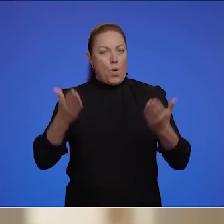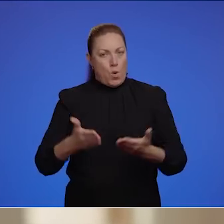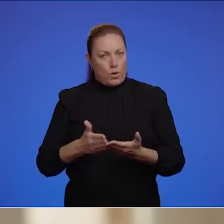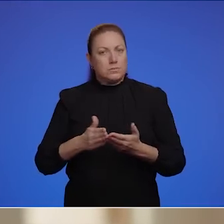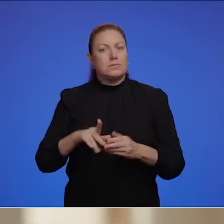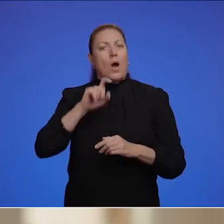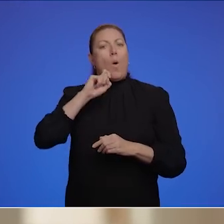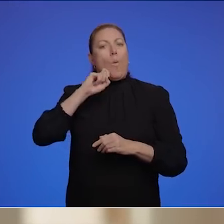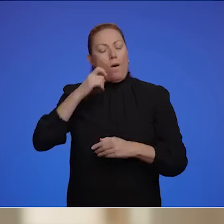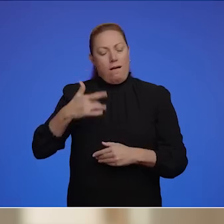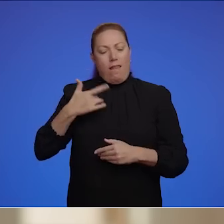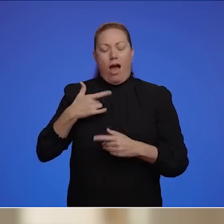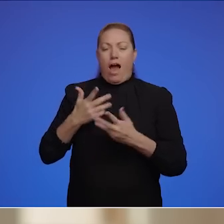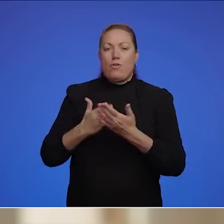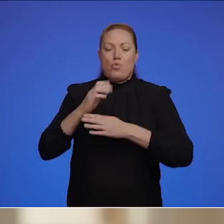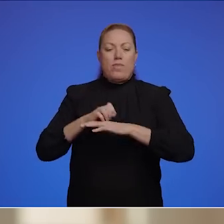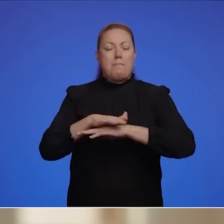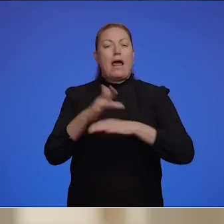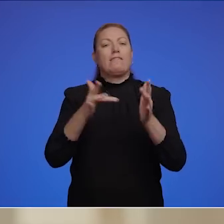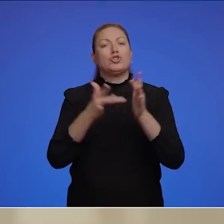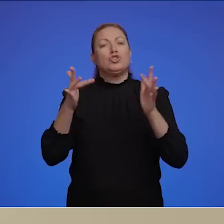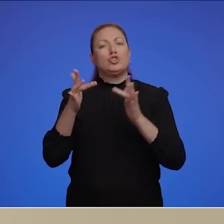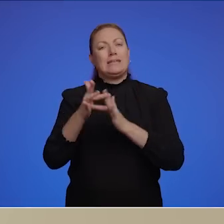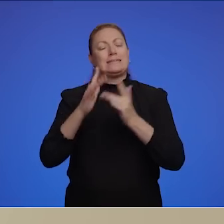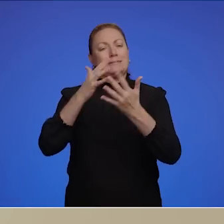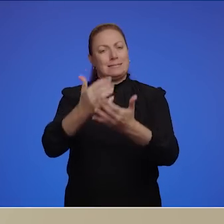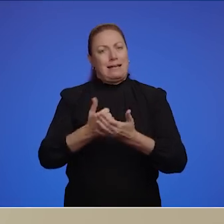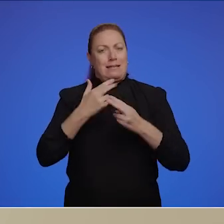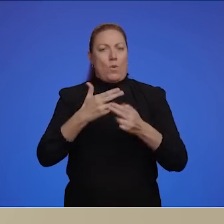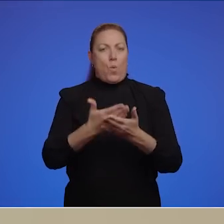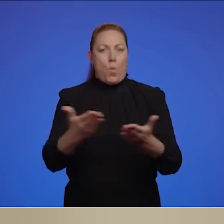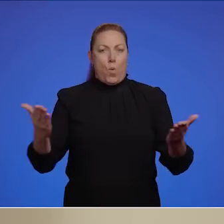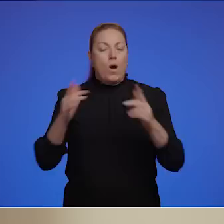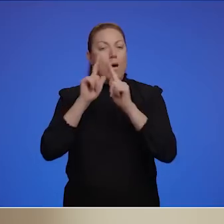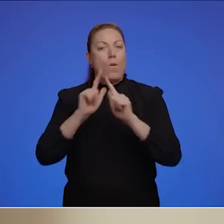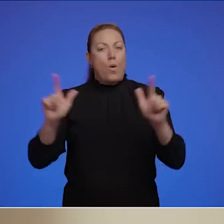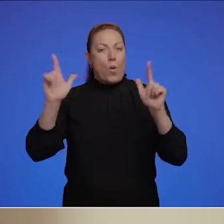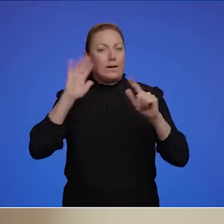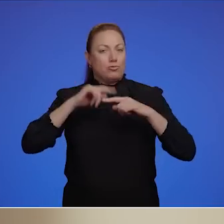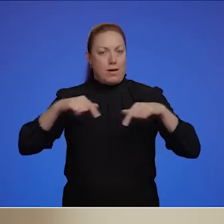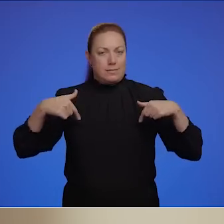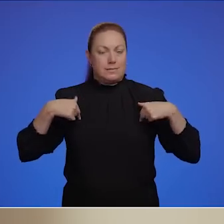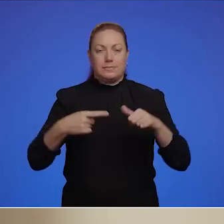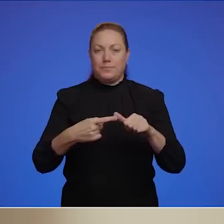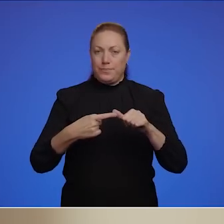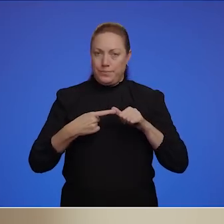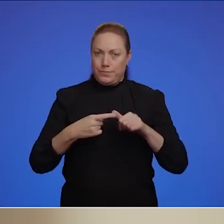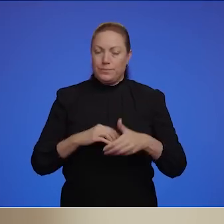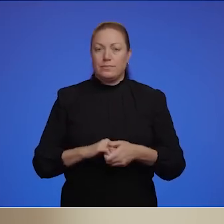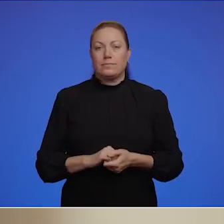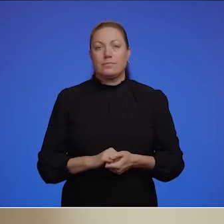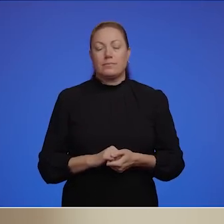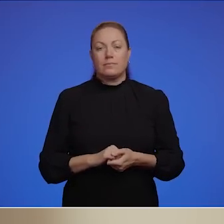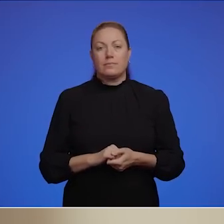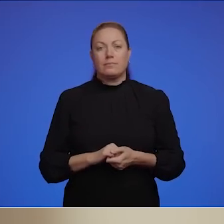Jesus shed for all. Lord, hear us. Lord, hear our prayer. That those who have left their homeland